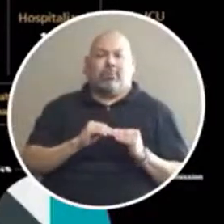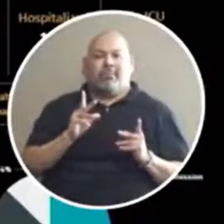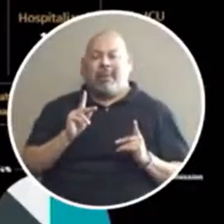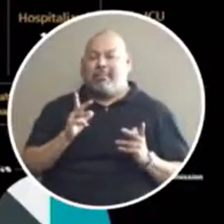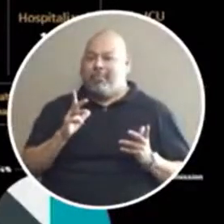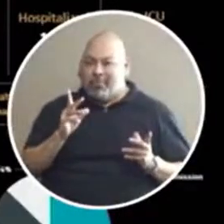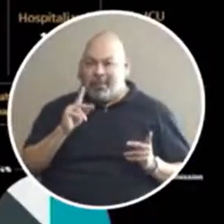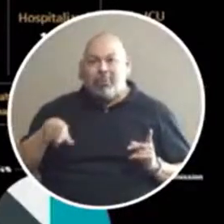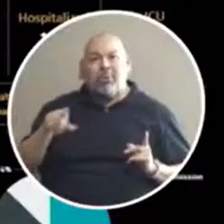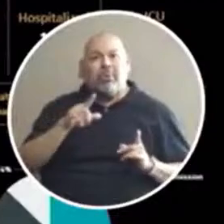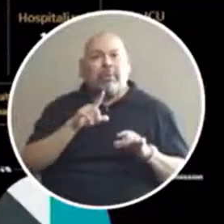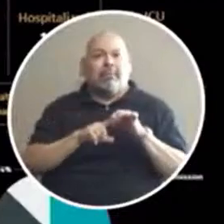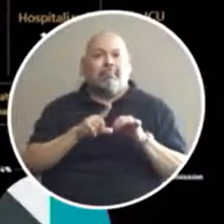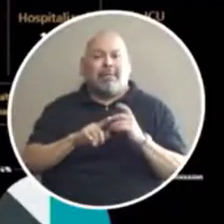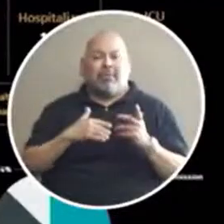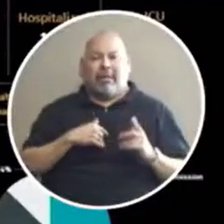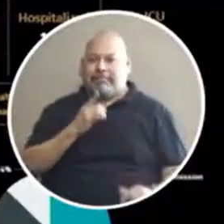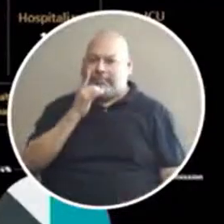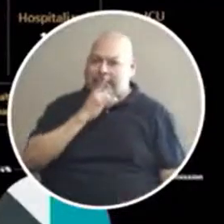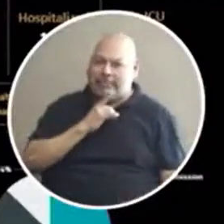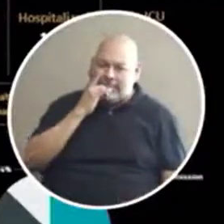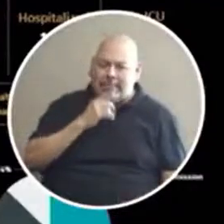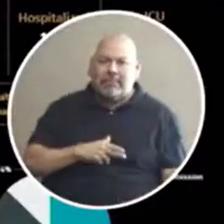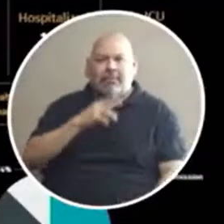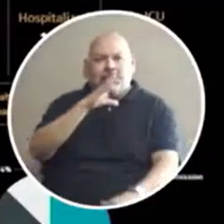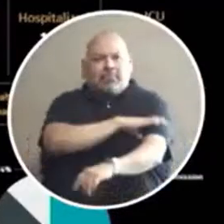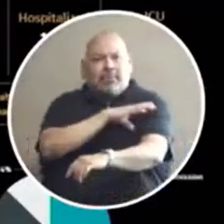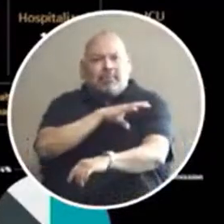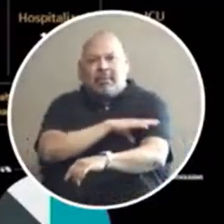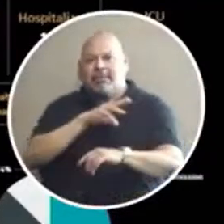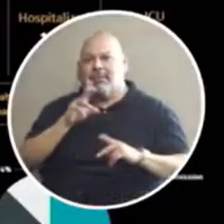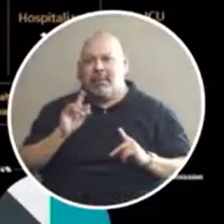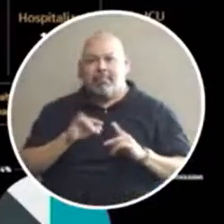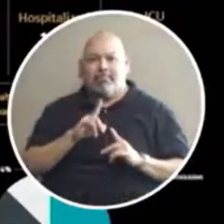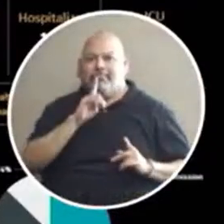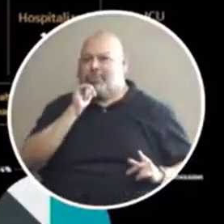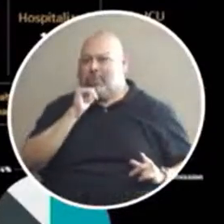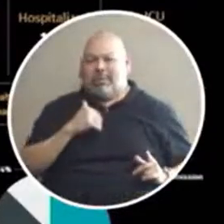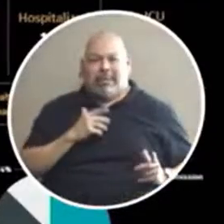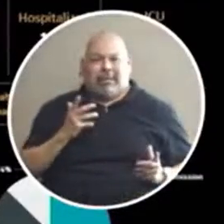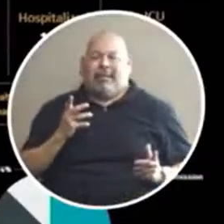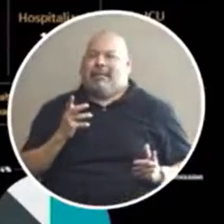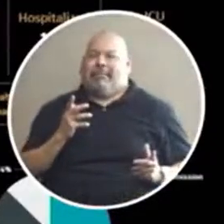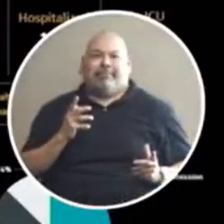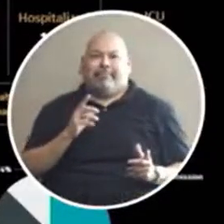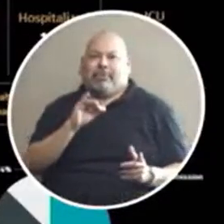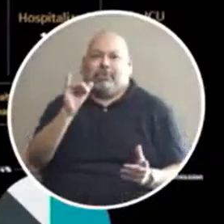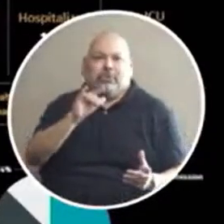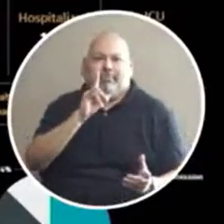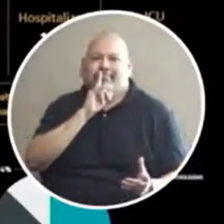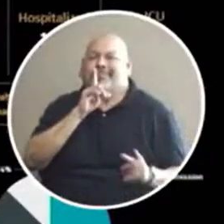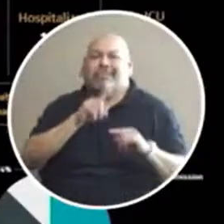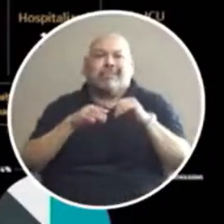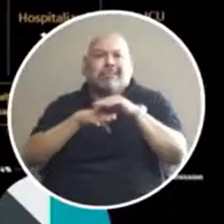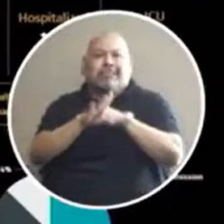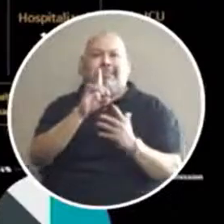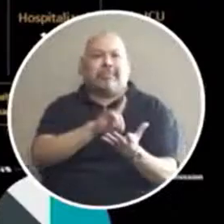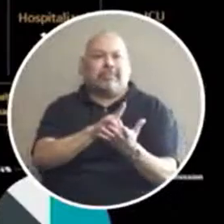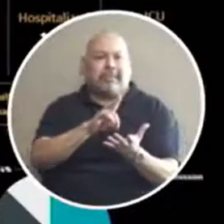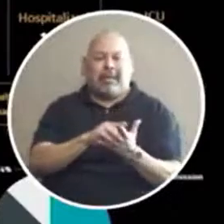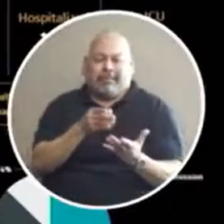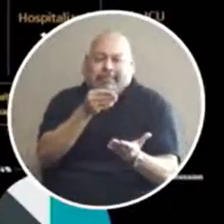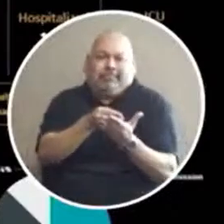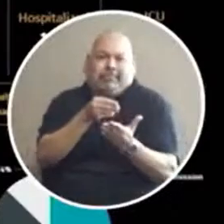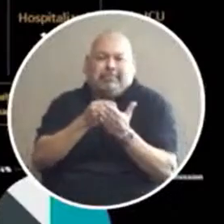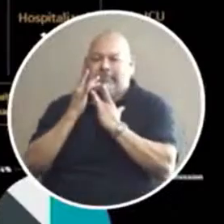of members of our community with diabetes, high blood pressure. Many people do not have access to health care, either